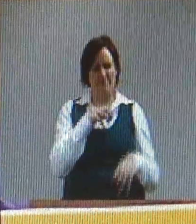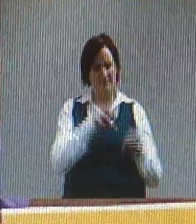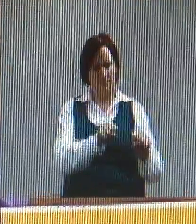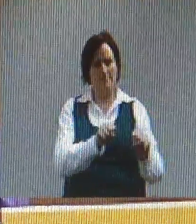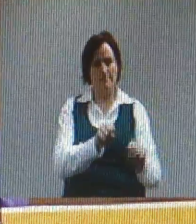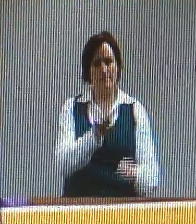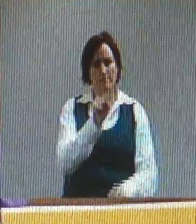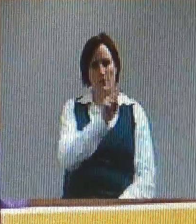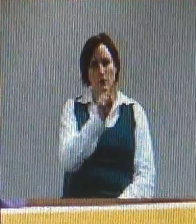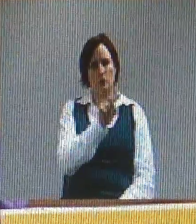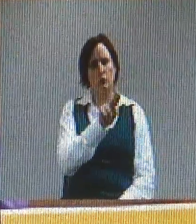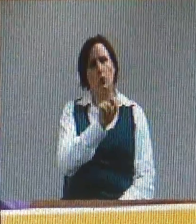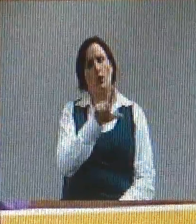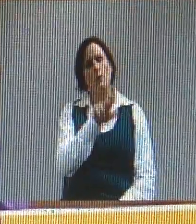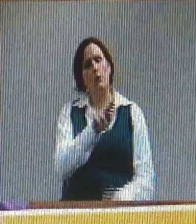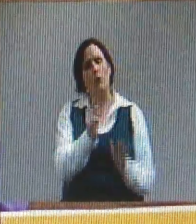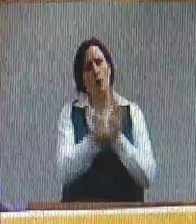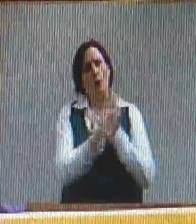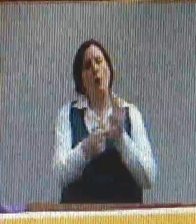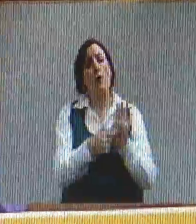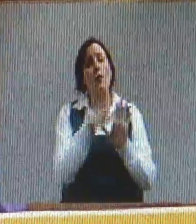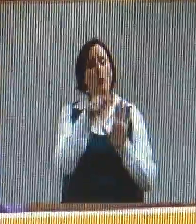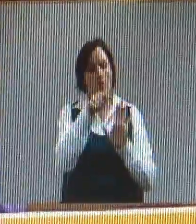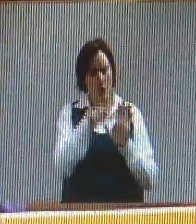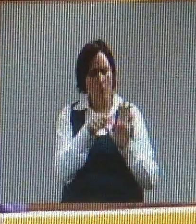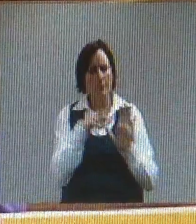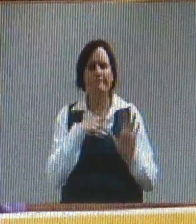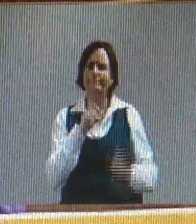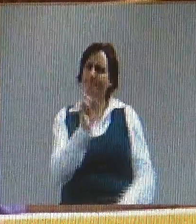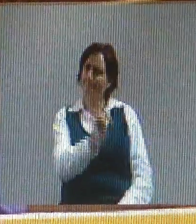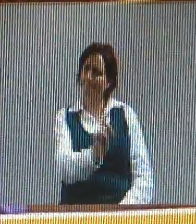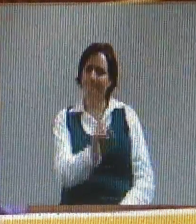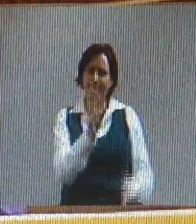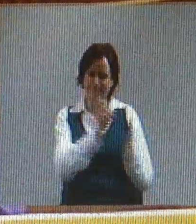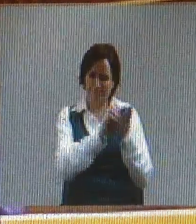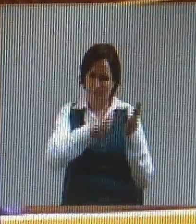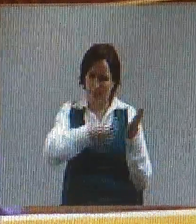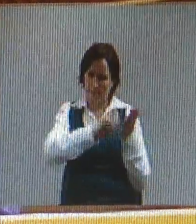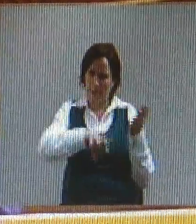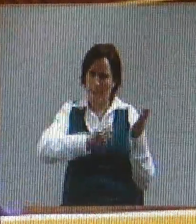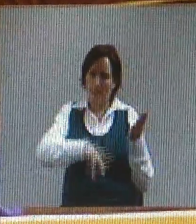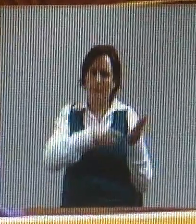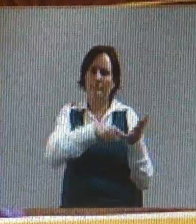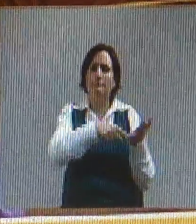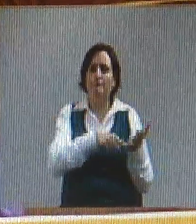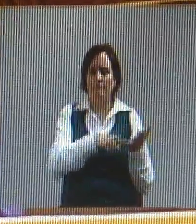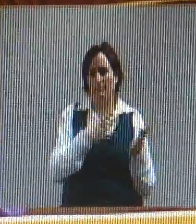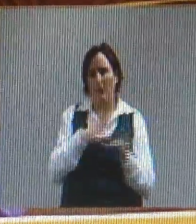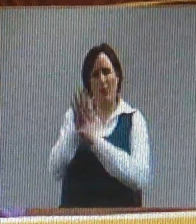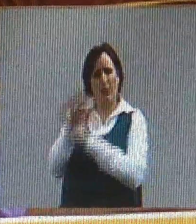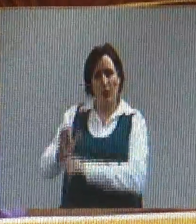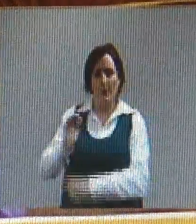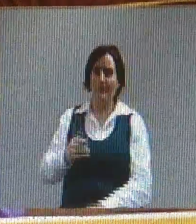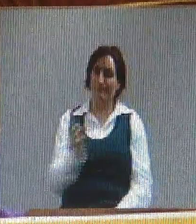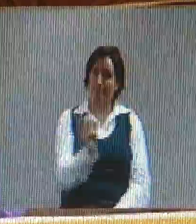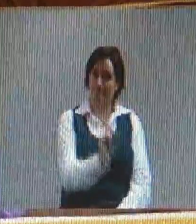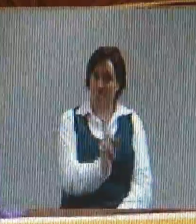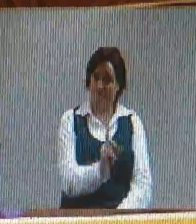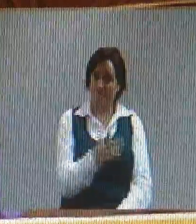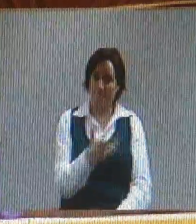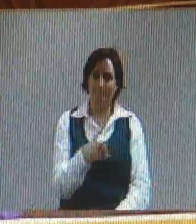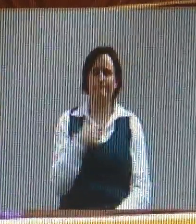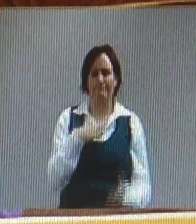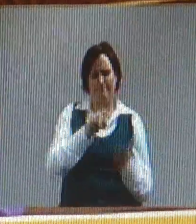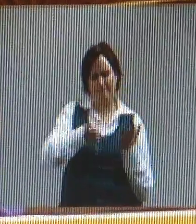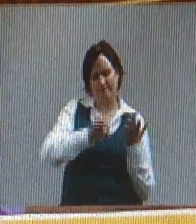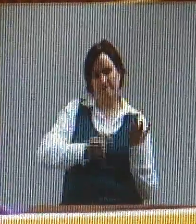Zulu law and removed provisions that discriminated against women and considered them